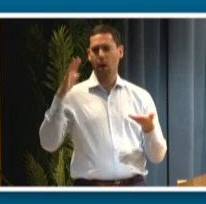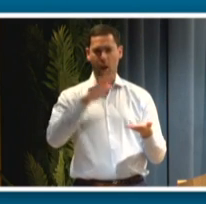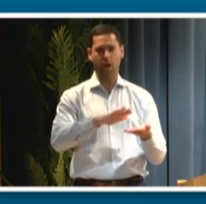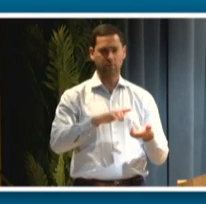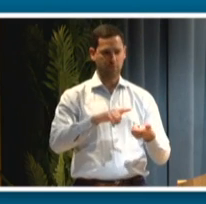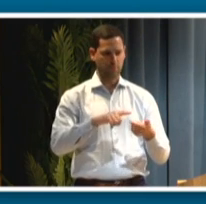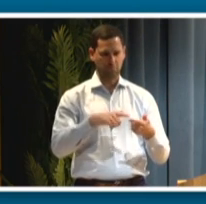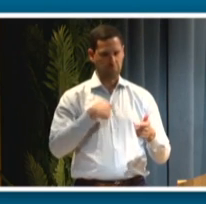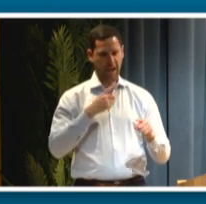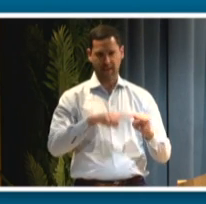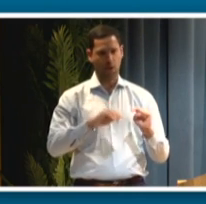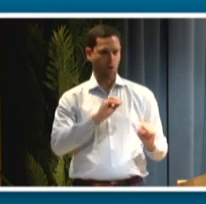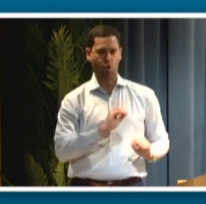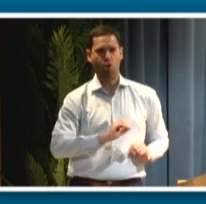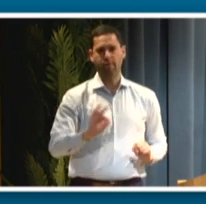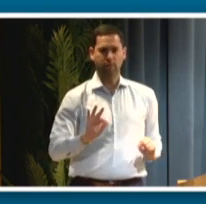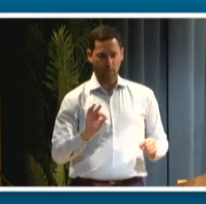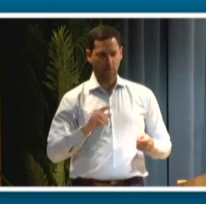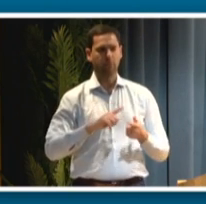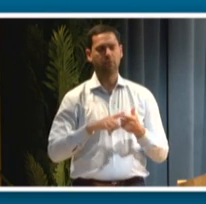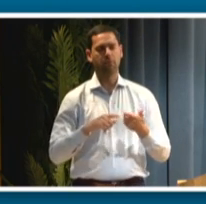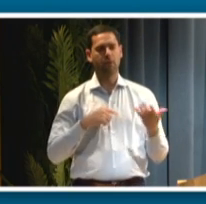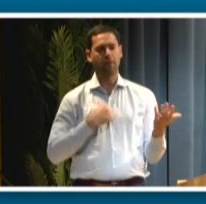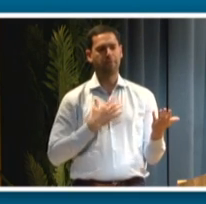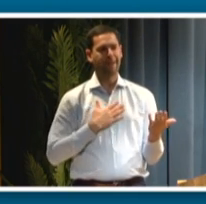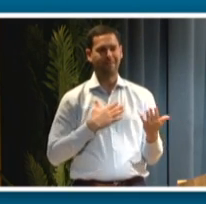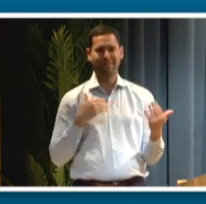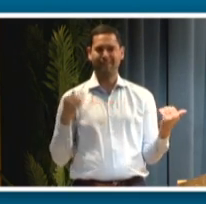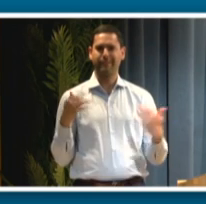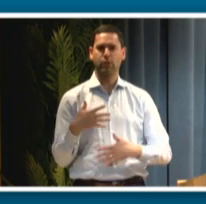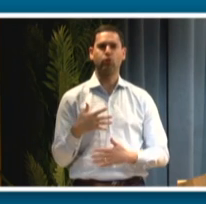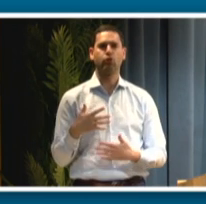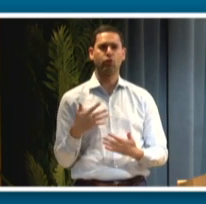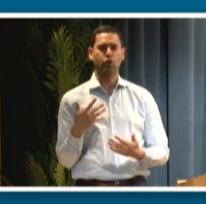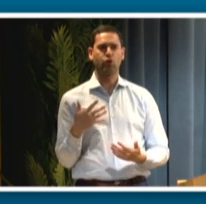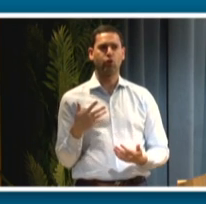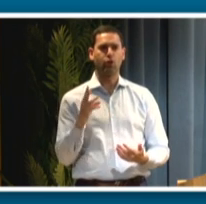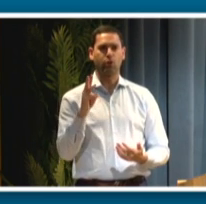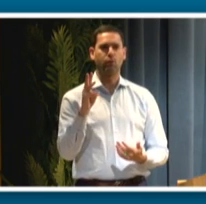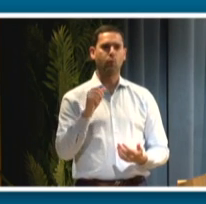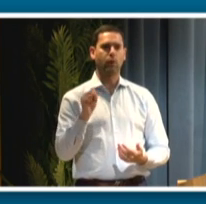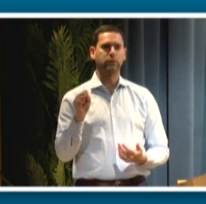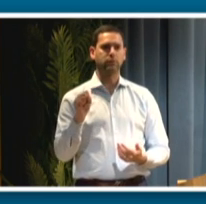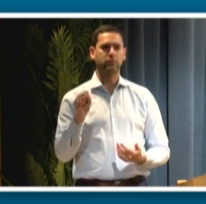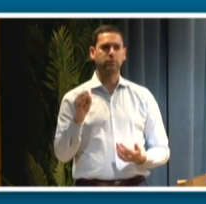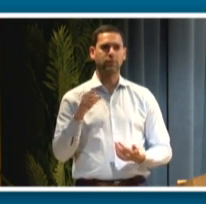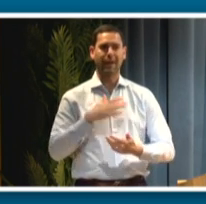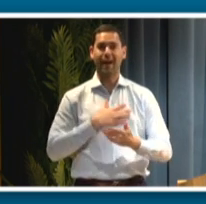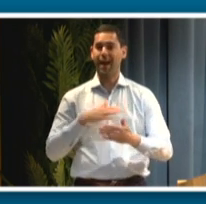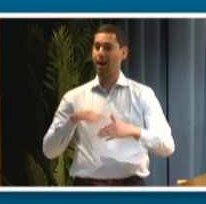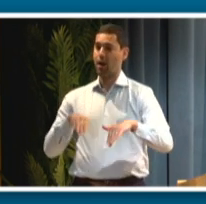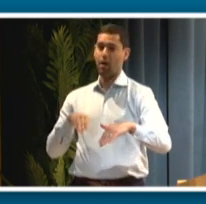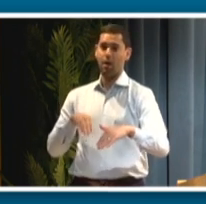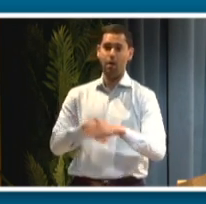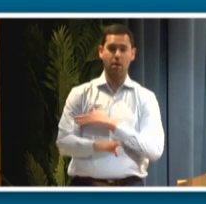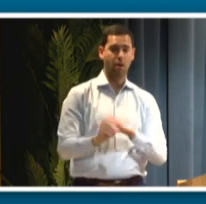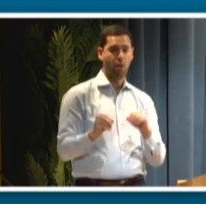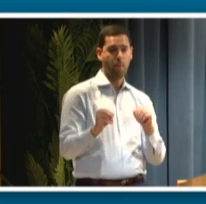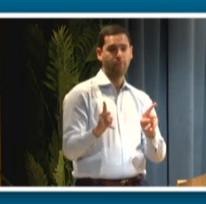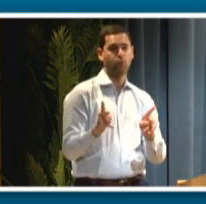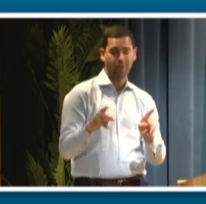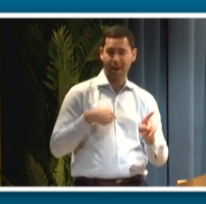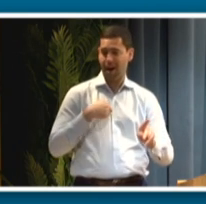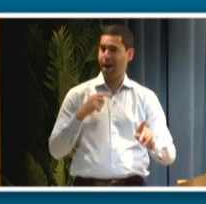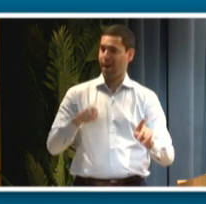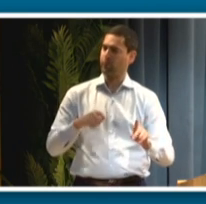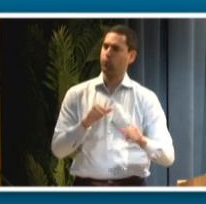But the fear at the beginning of all of this was that that the door would be closed. Mm-hmm. It's a rare feeling